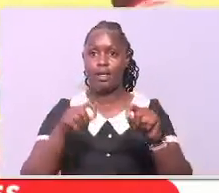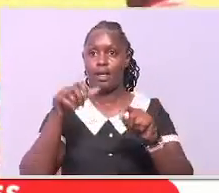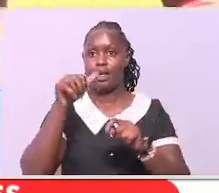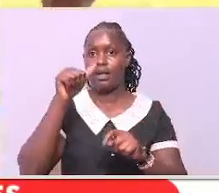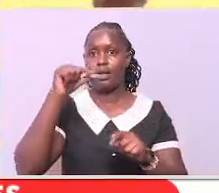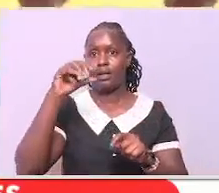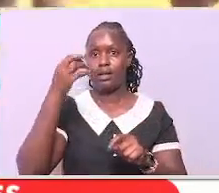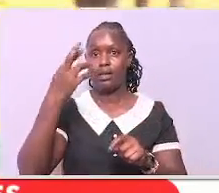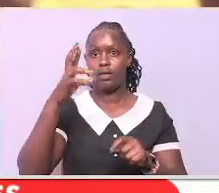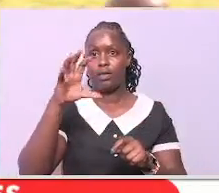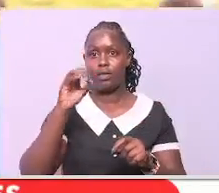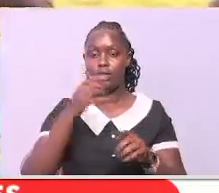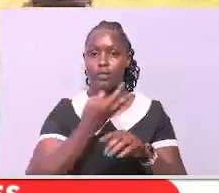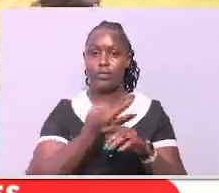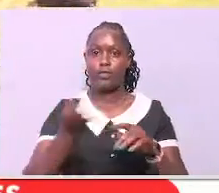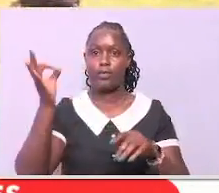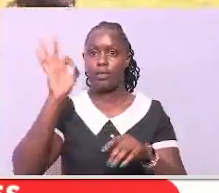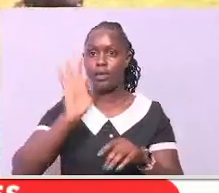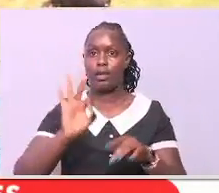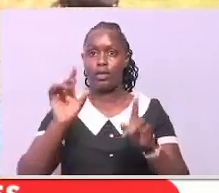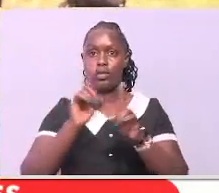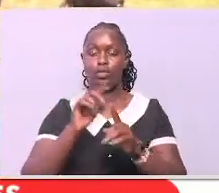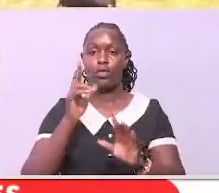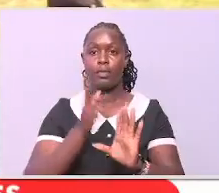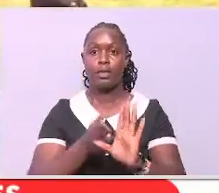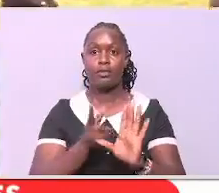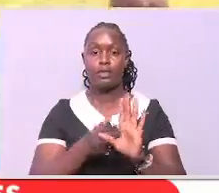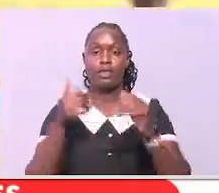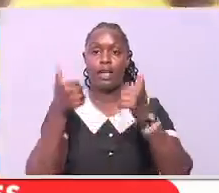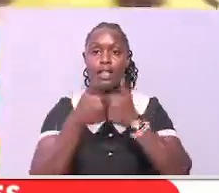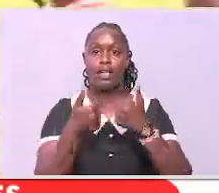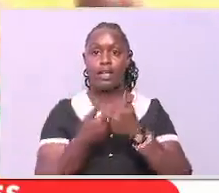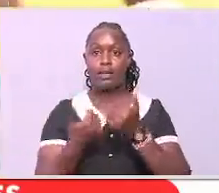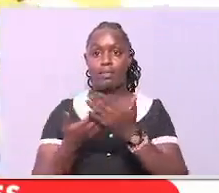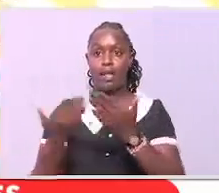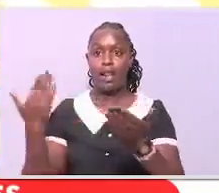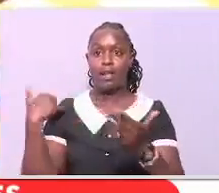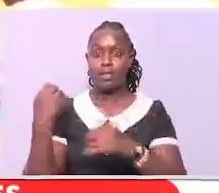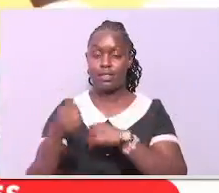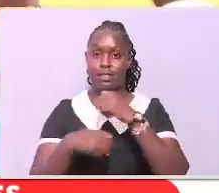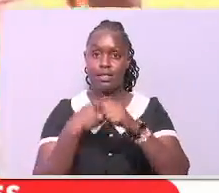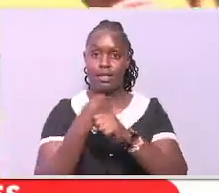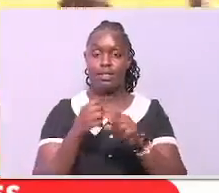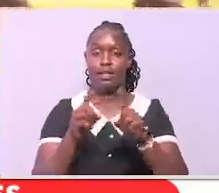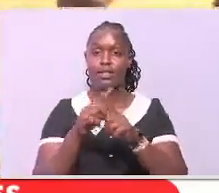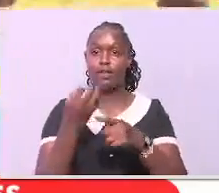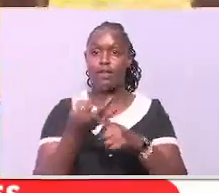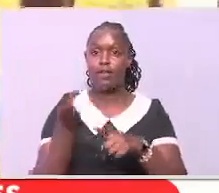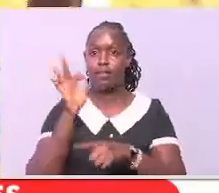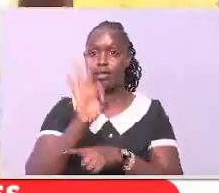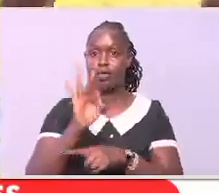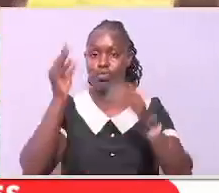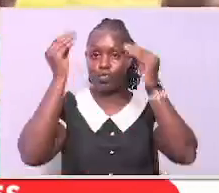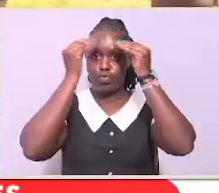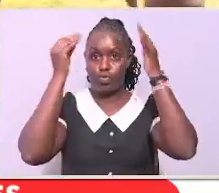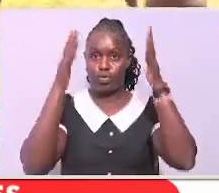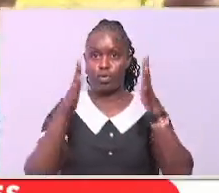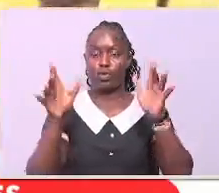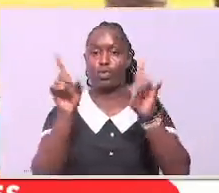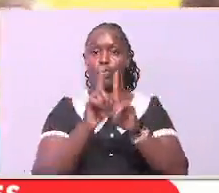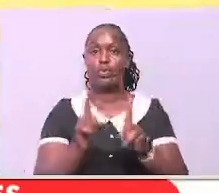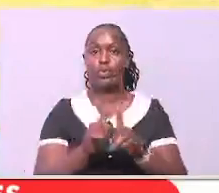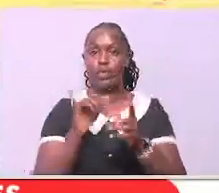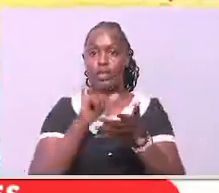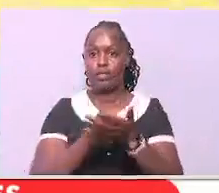and is also said to have participated in the games last year as a Form 3 student with Dagoretti High School football team. The game, which